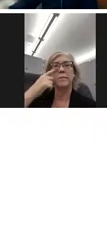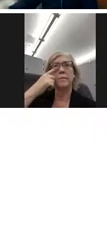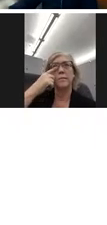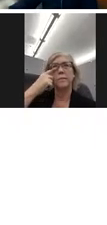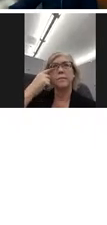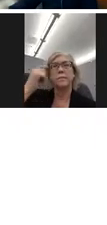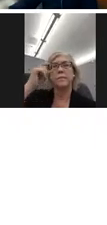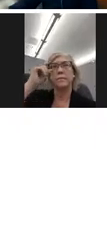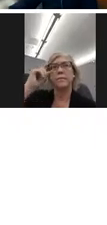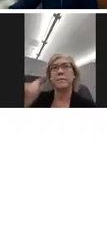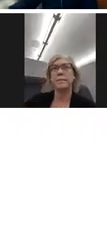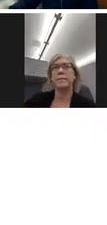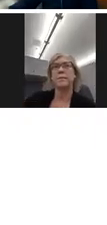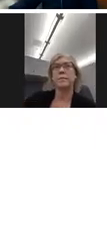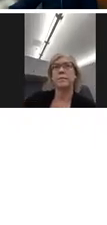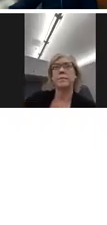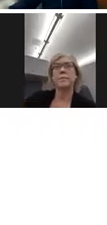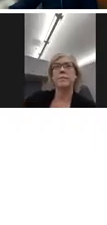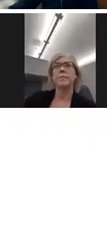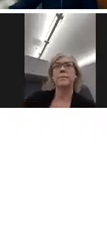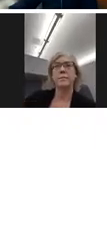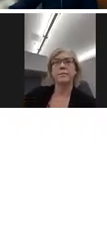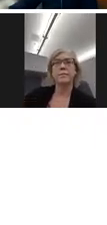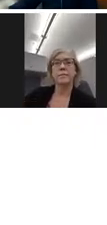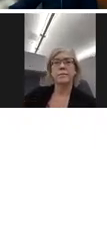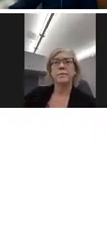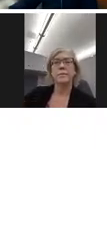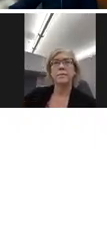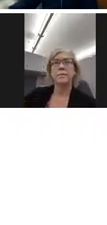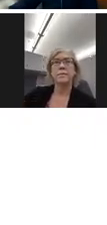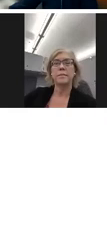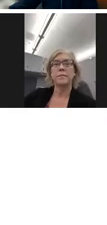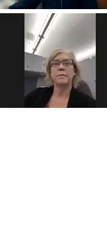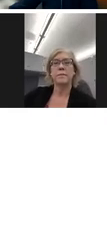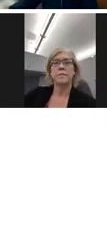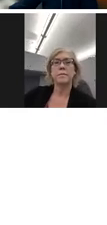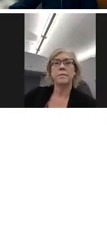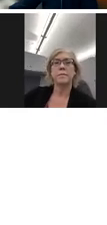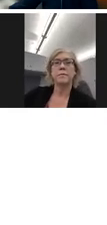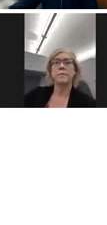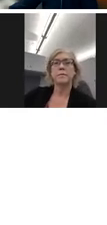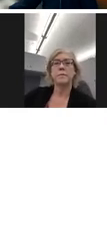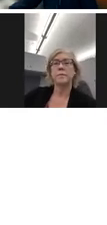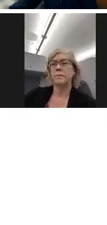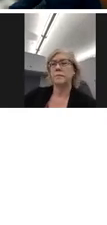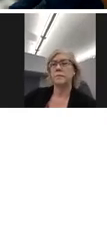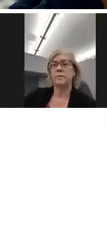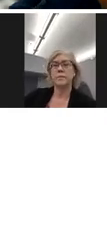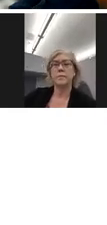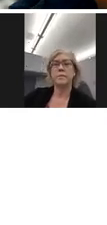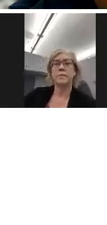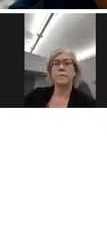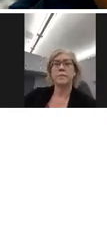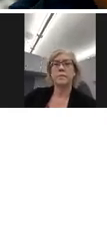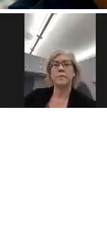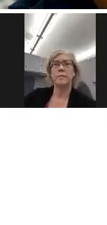for employers, so little mini job fairs geared to whatever positions they're trying to fill at